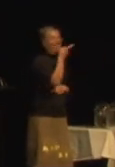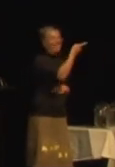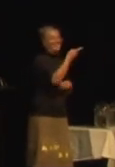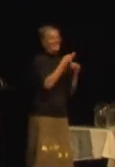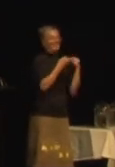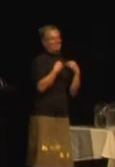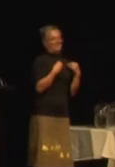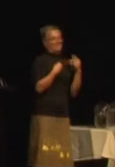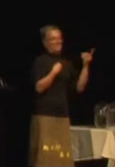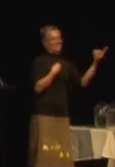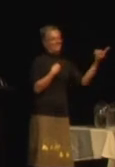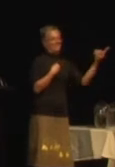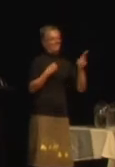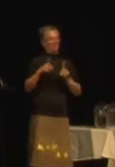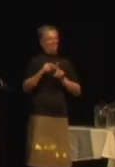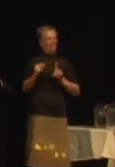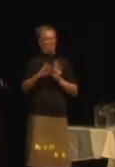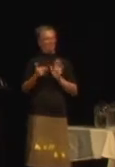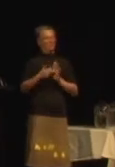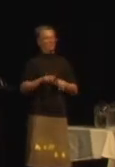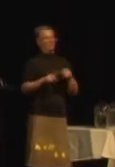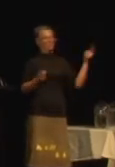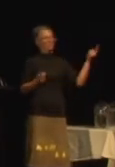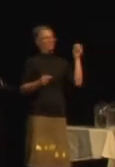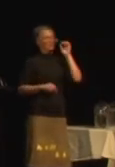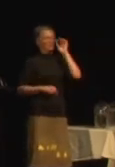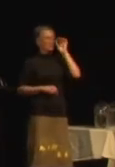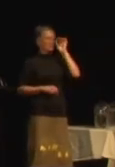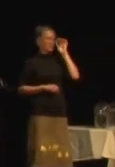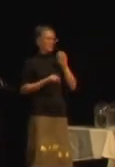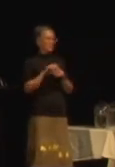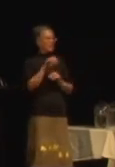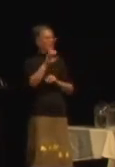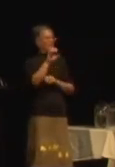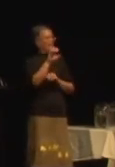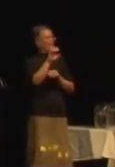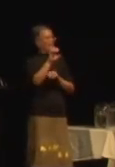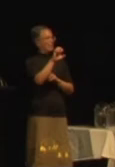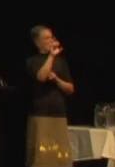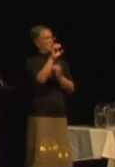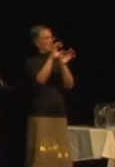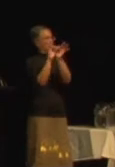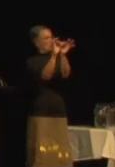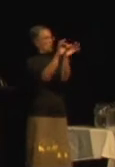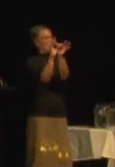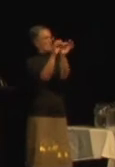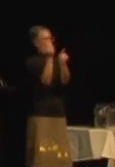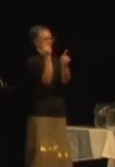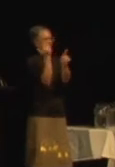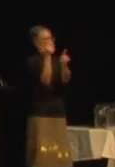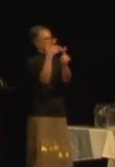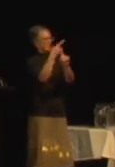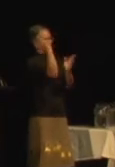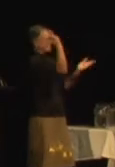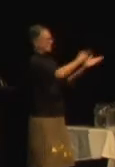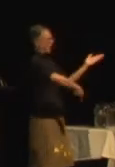a business. The EU have made attempts recently to curb Google's monopoly, fining the company